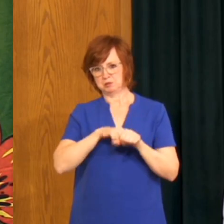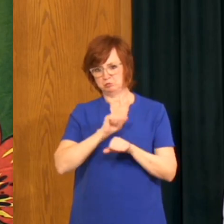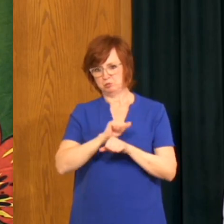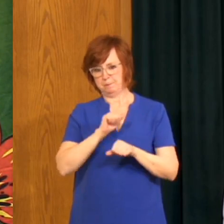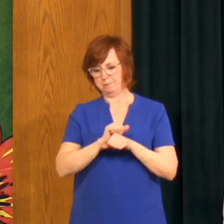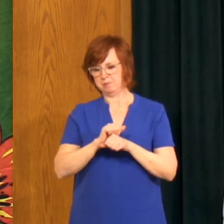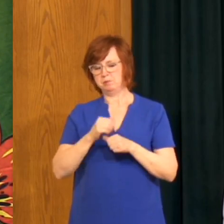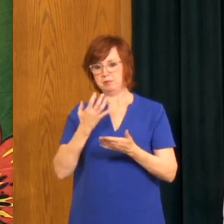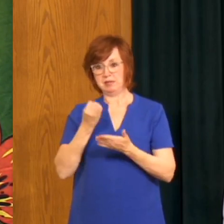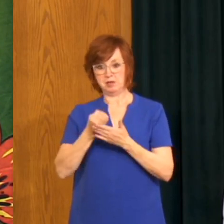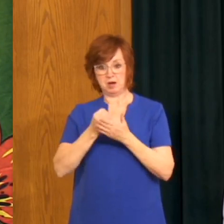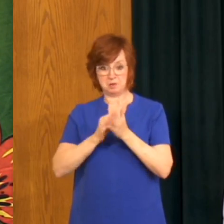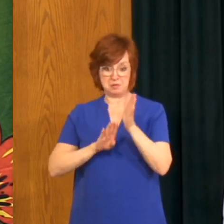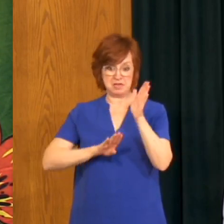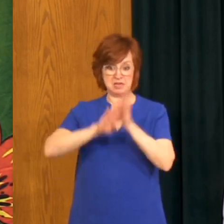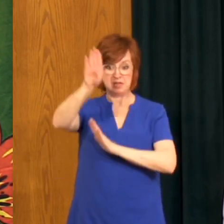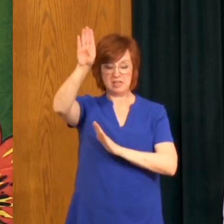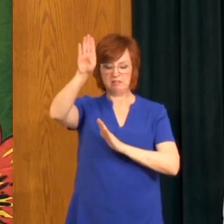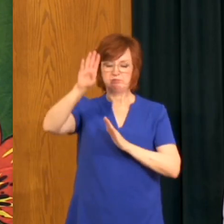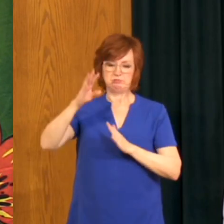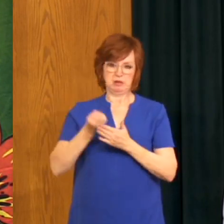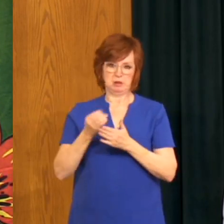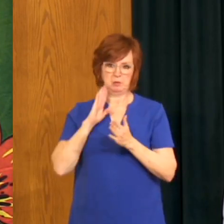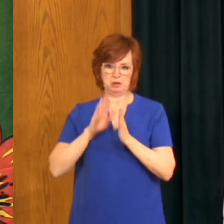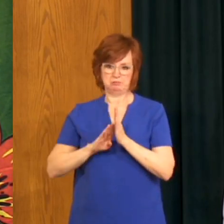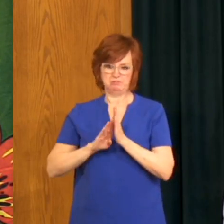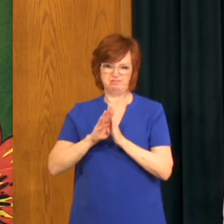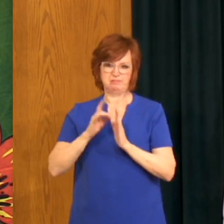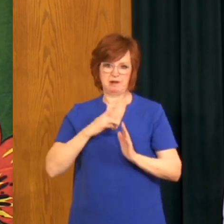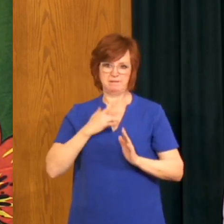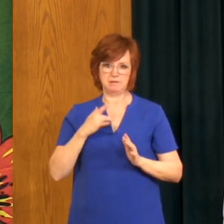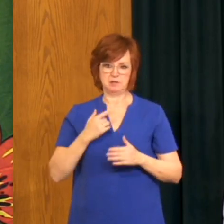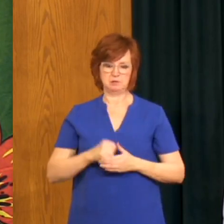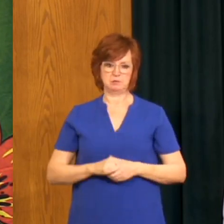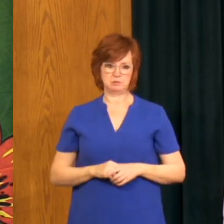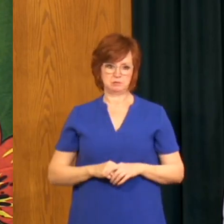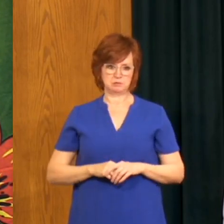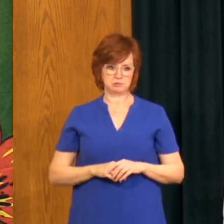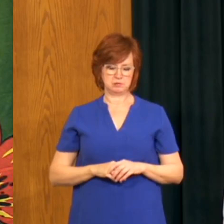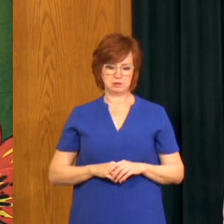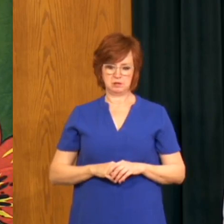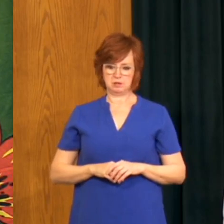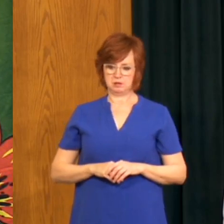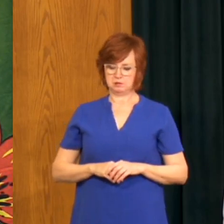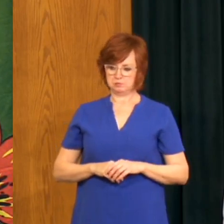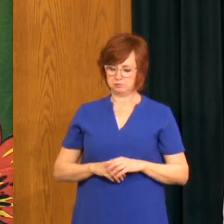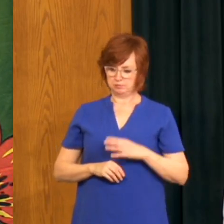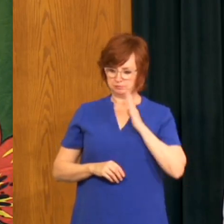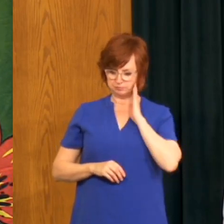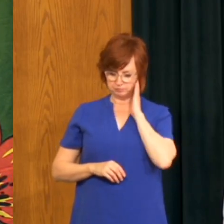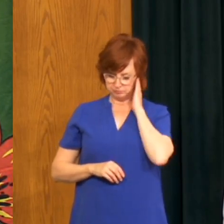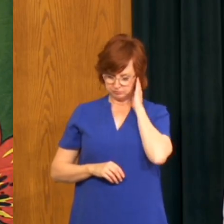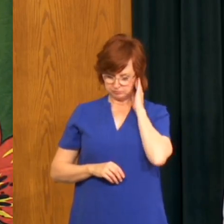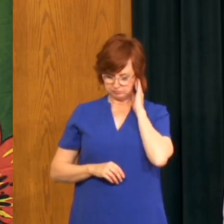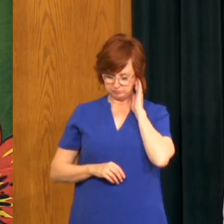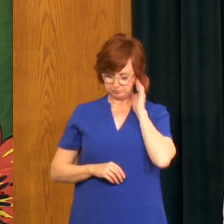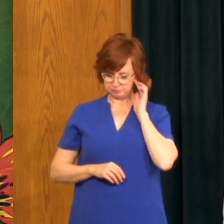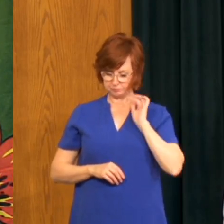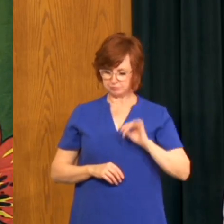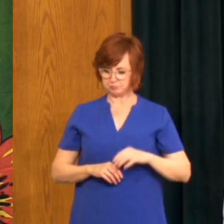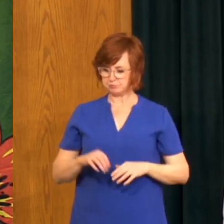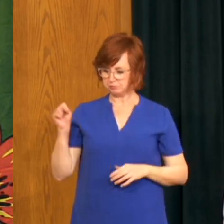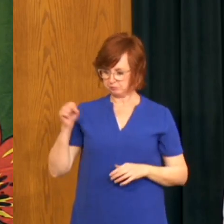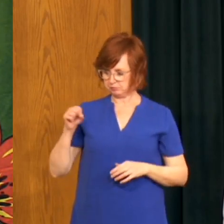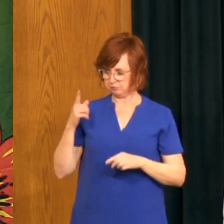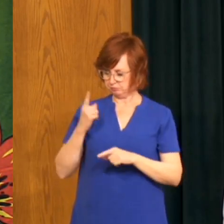boost that maybe a lot of people are hoping for now that the restrictions are sort of being loosened? Well, I think that is a step